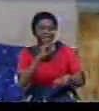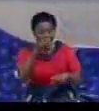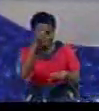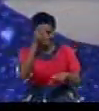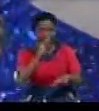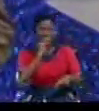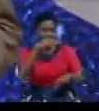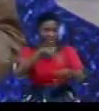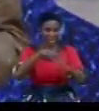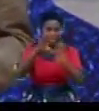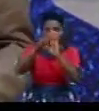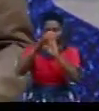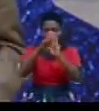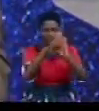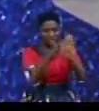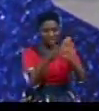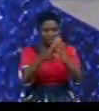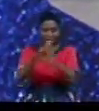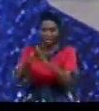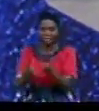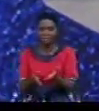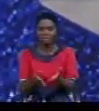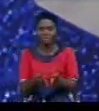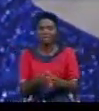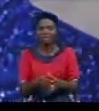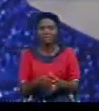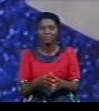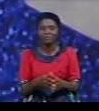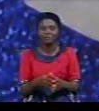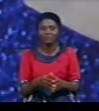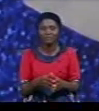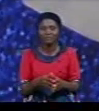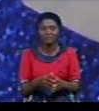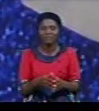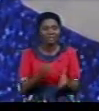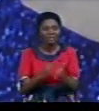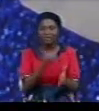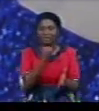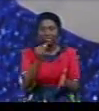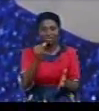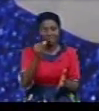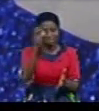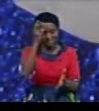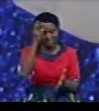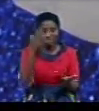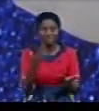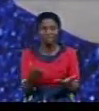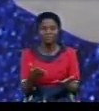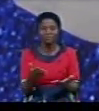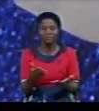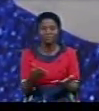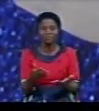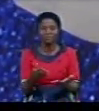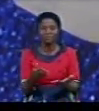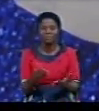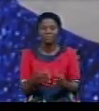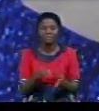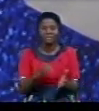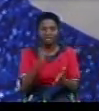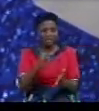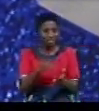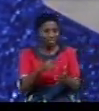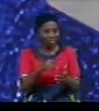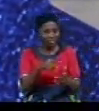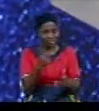some things and then you see that you seated it's not Satan Islam doing nothing and if he does know it's human